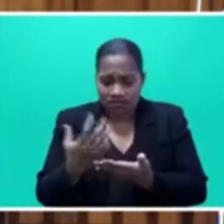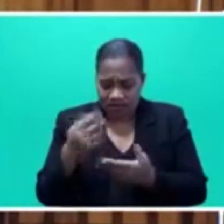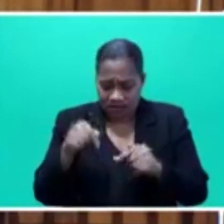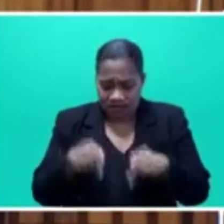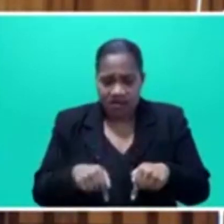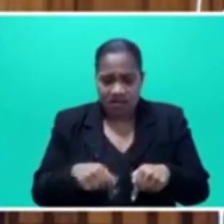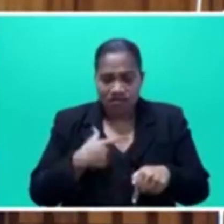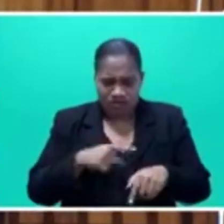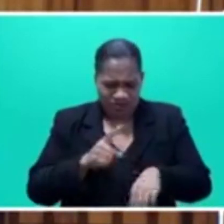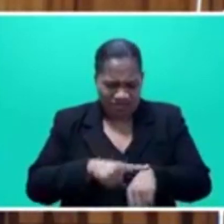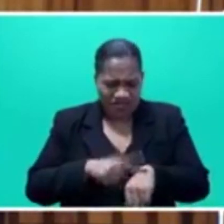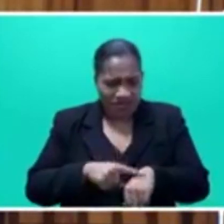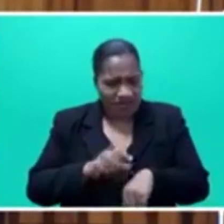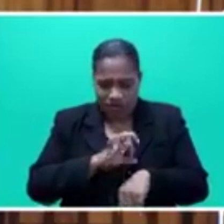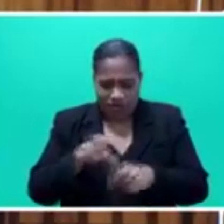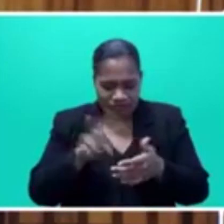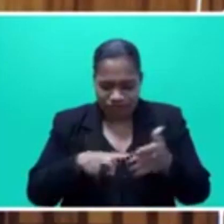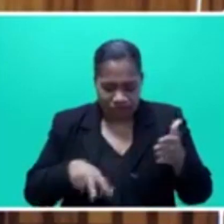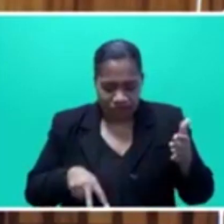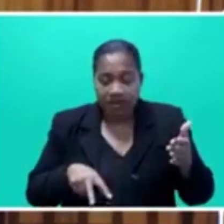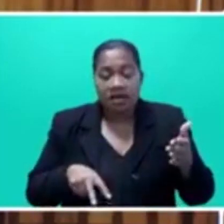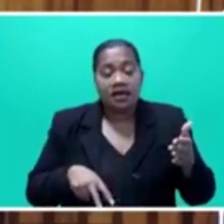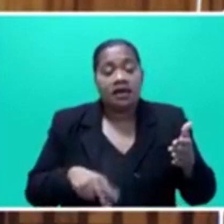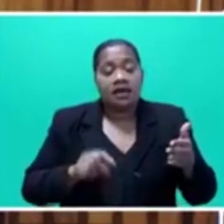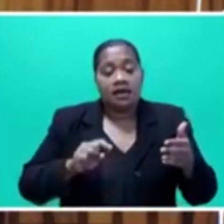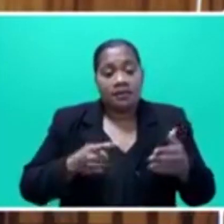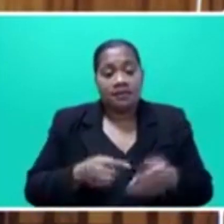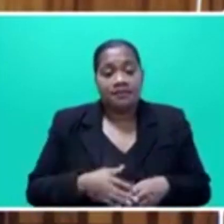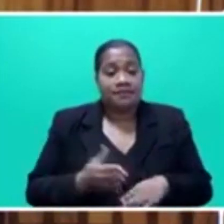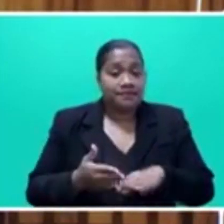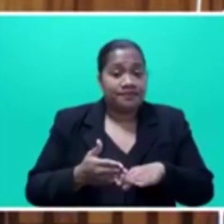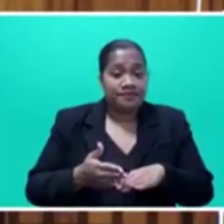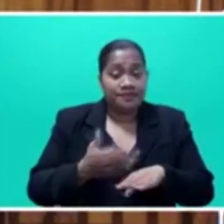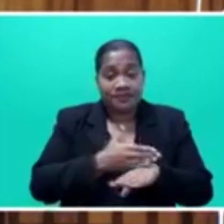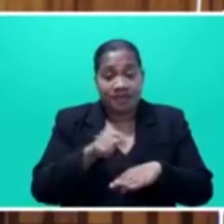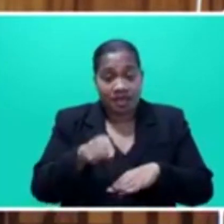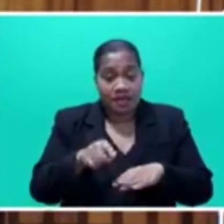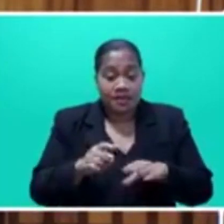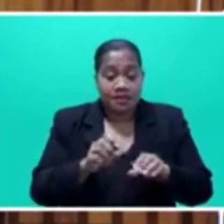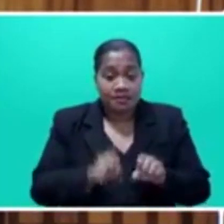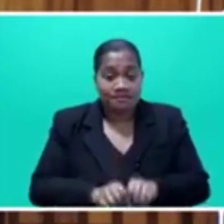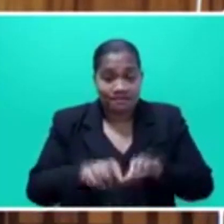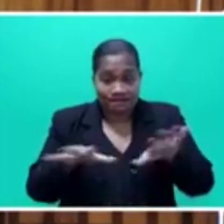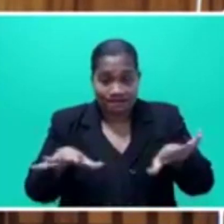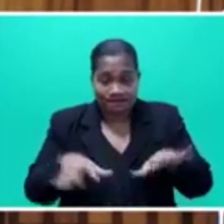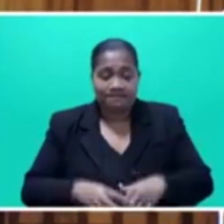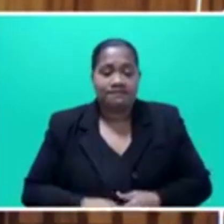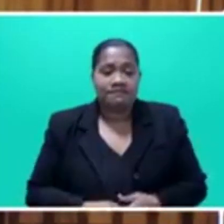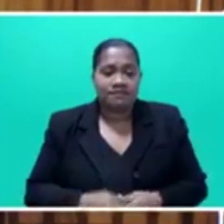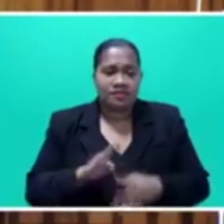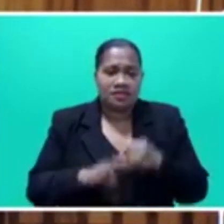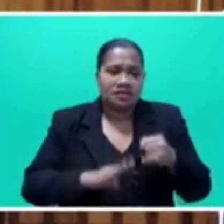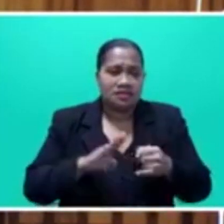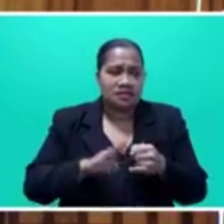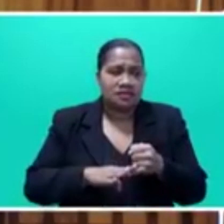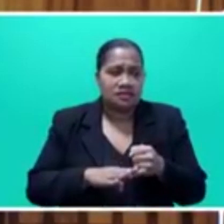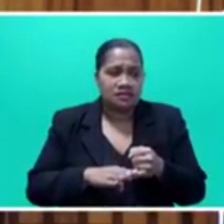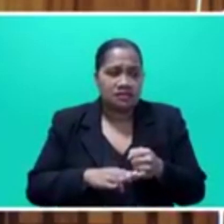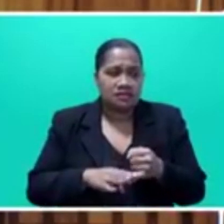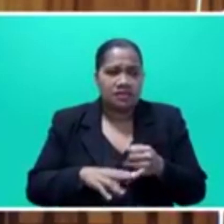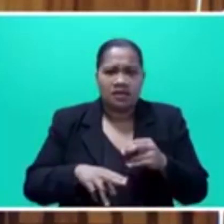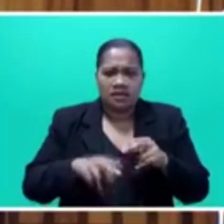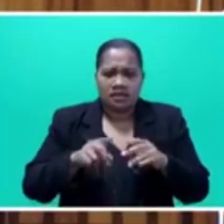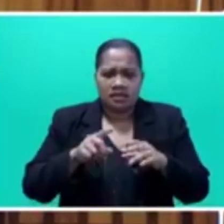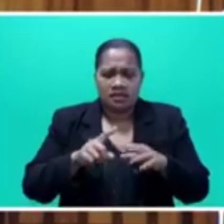go through that, Mr. Speaker, sir. Mr. Speaker, sir, prior to the pandemic, the last official unemployment rate published by FBOS